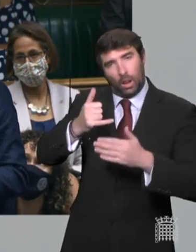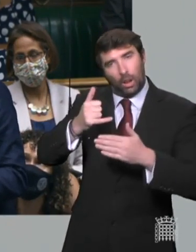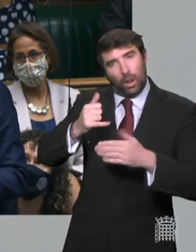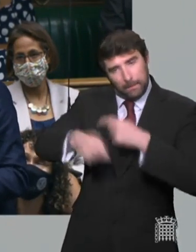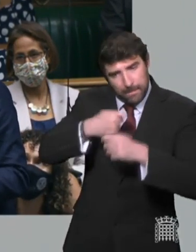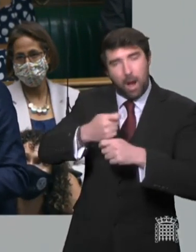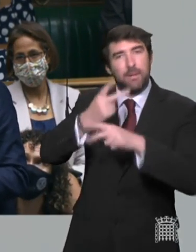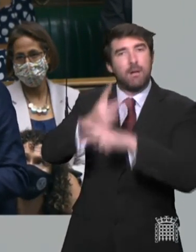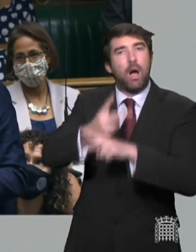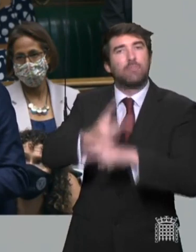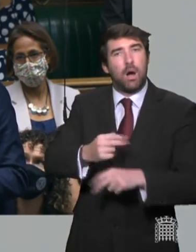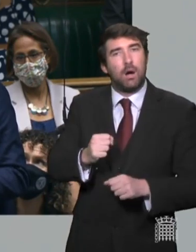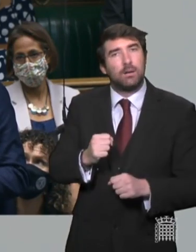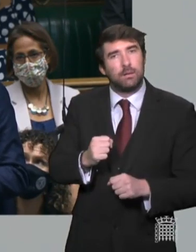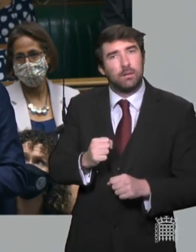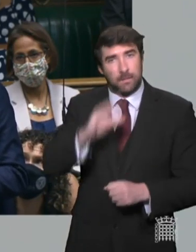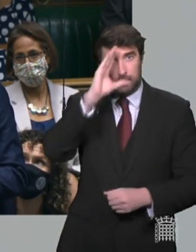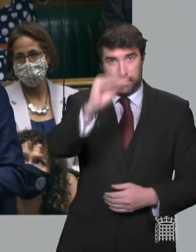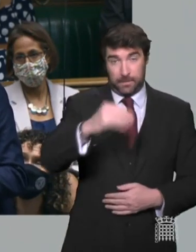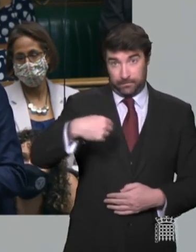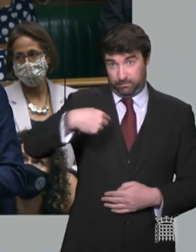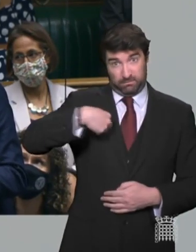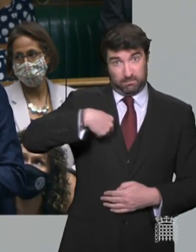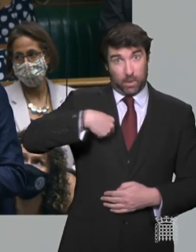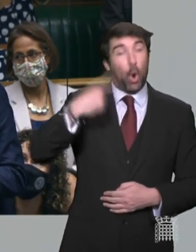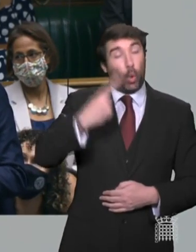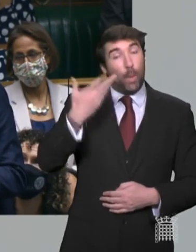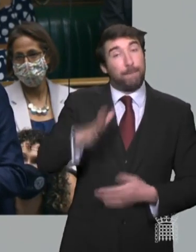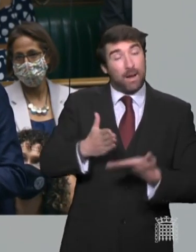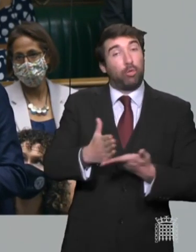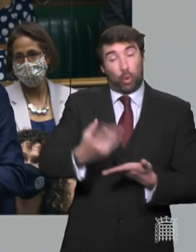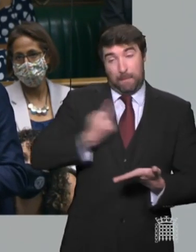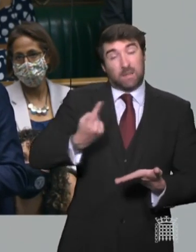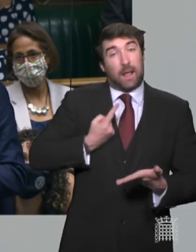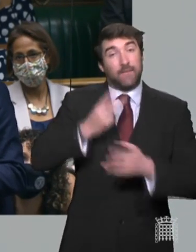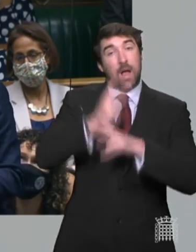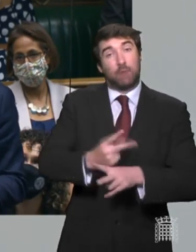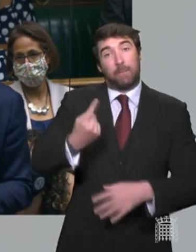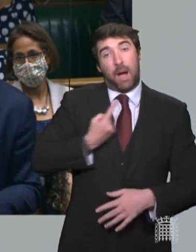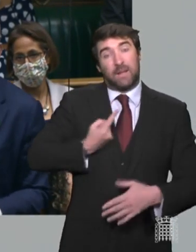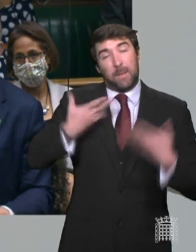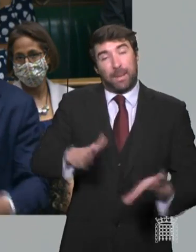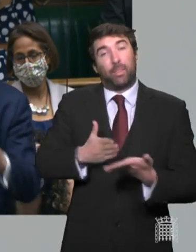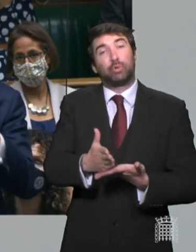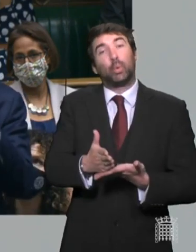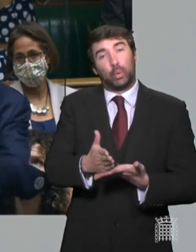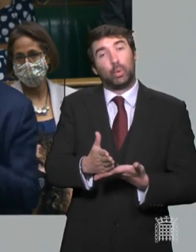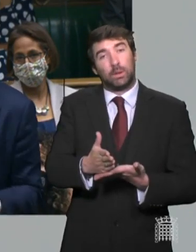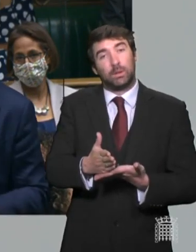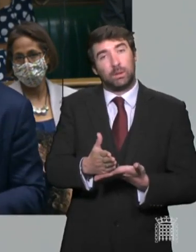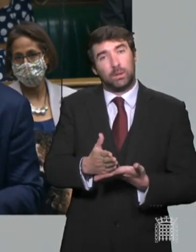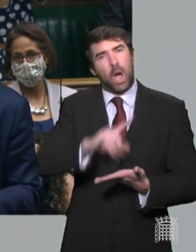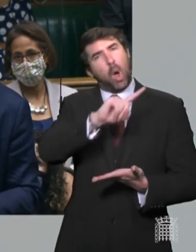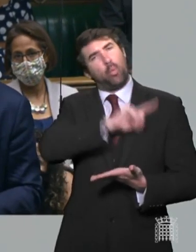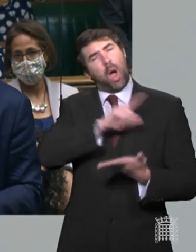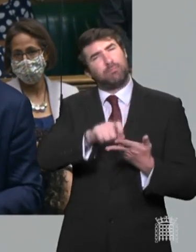a lifetime of ideas to improve our loved ones' care. So why does the Prime Minister keep ignoring